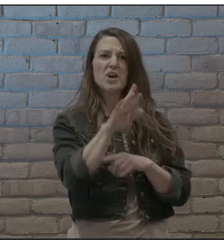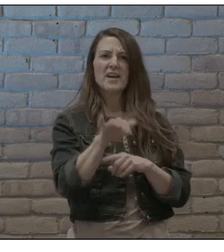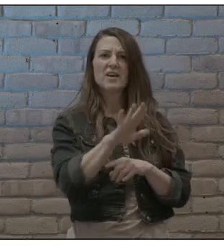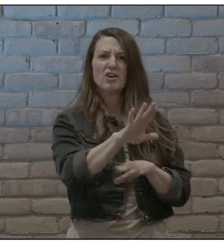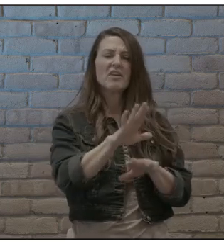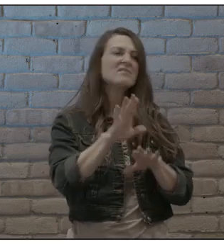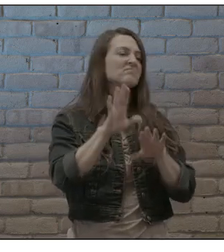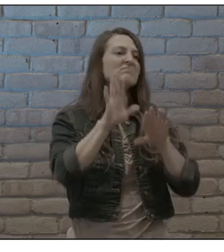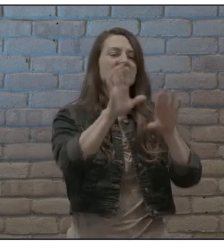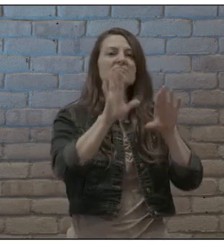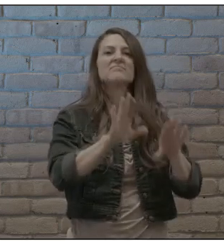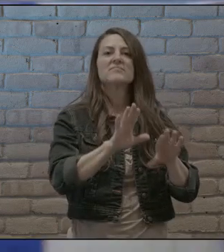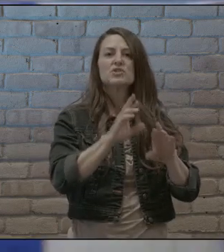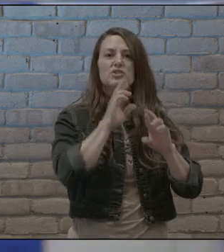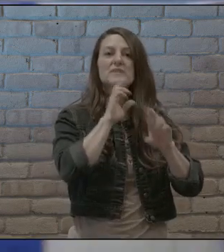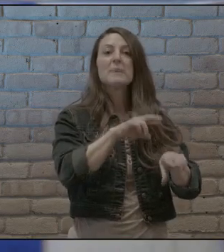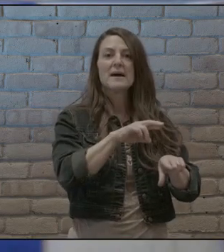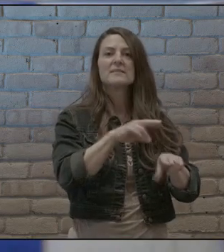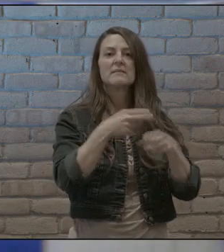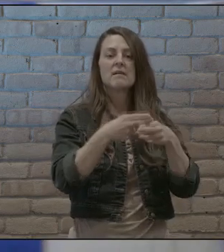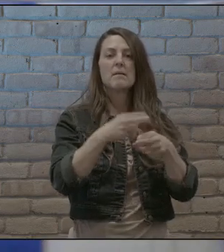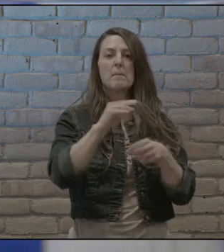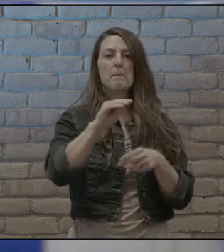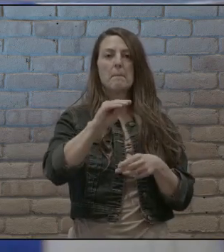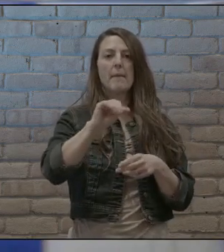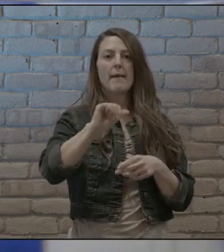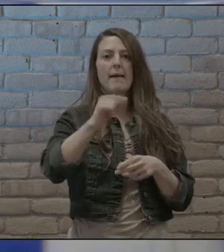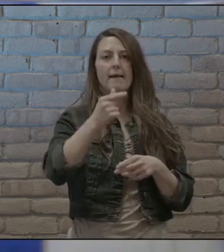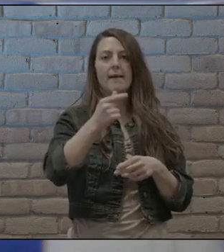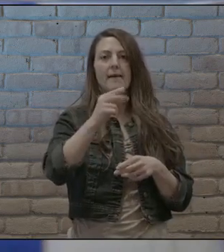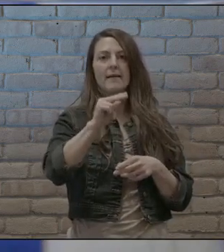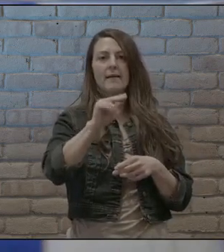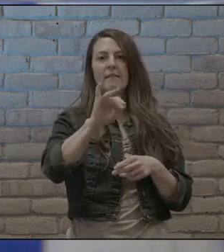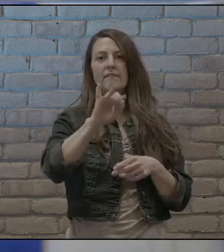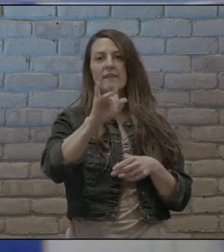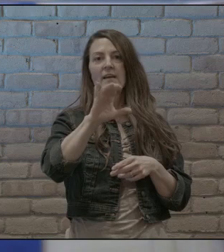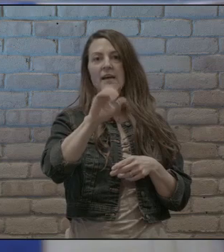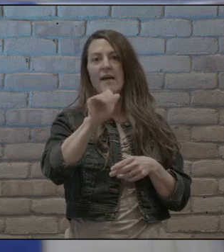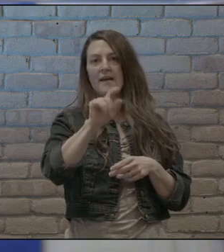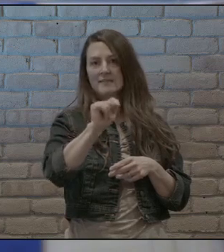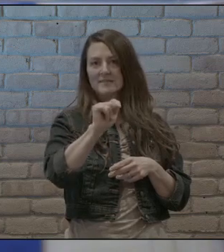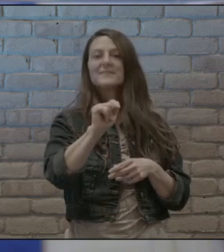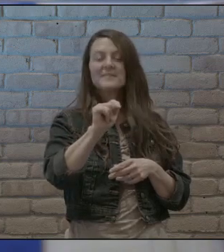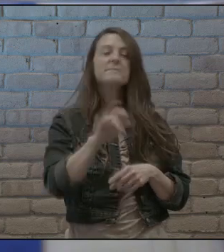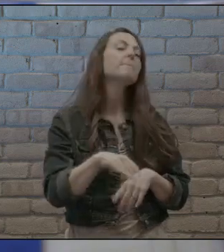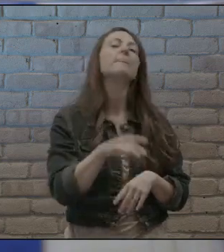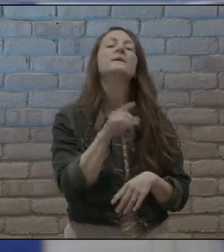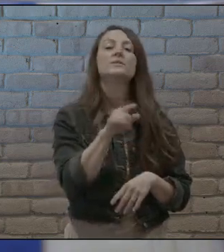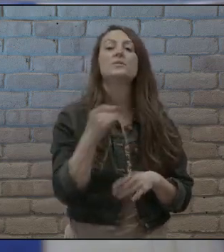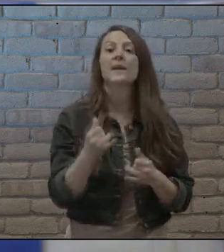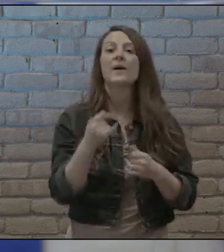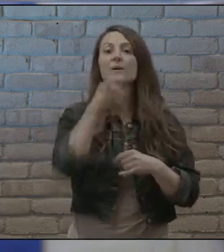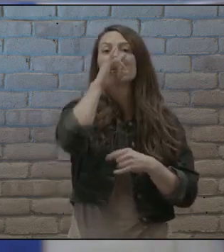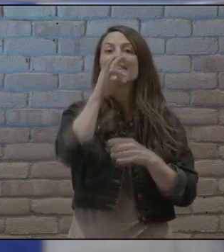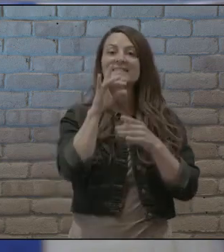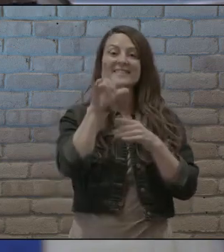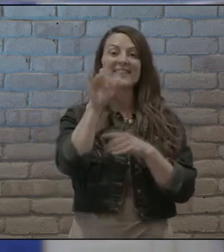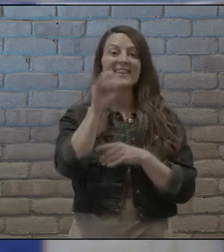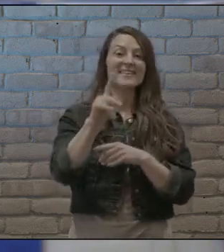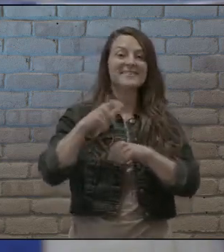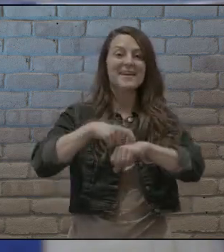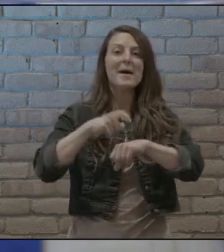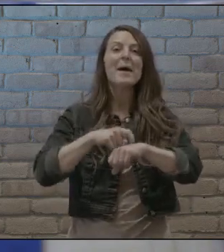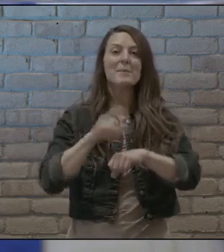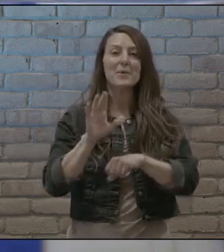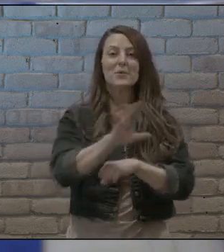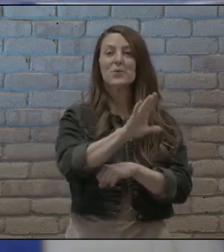called the Magnificat. Kids, if you're up through about fifth grade, we have our Kids Link time for you now. You can grab